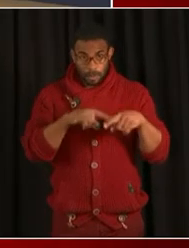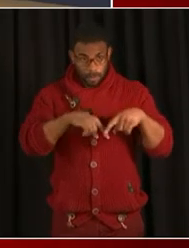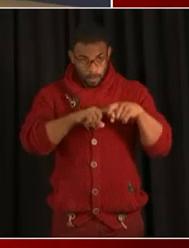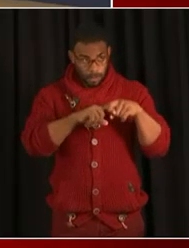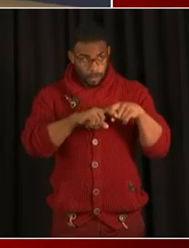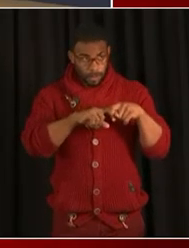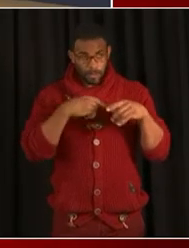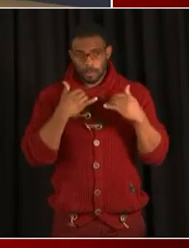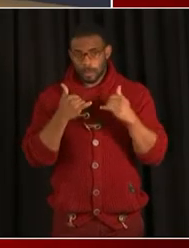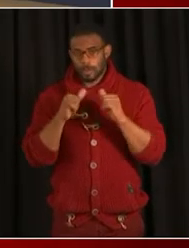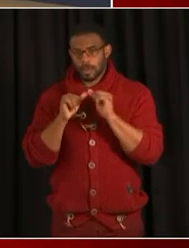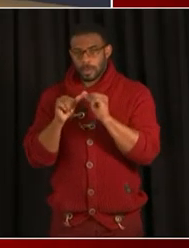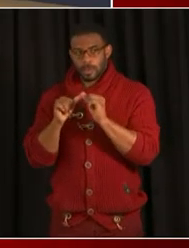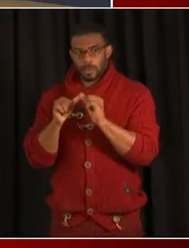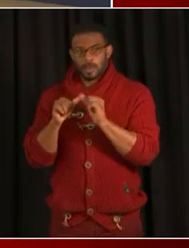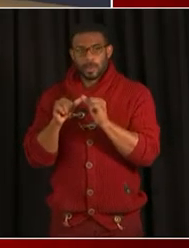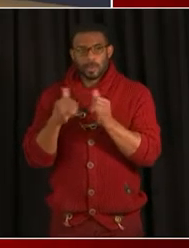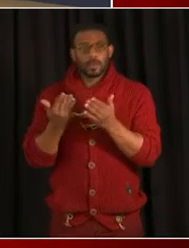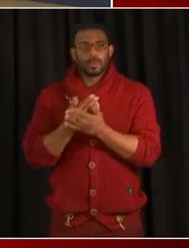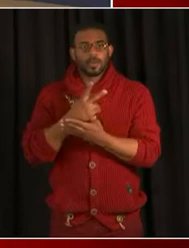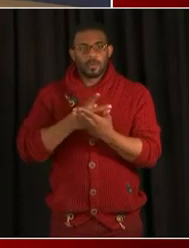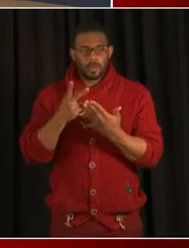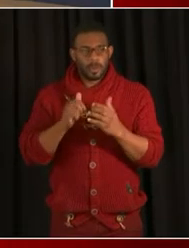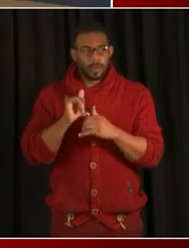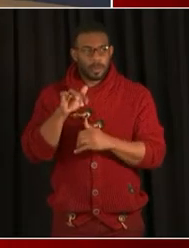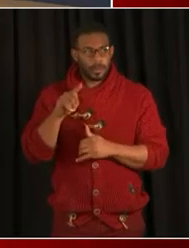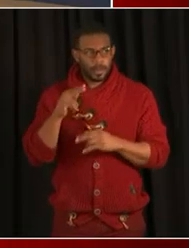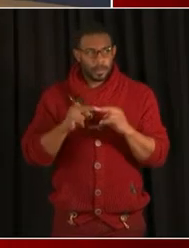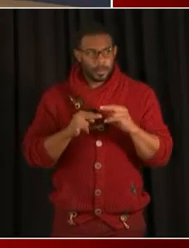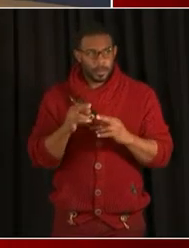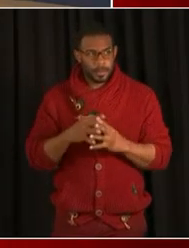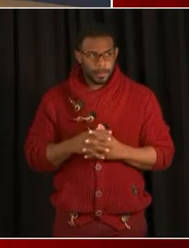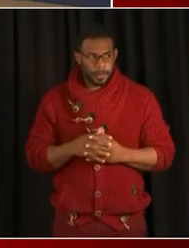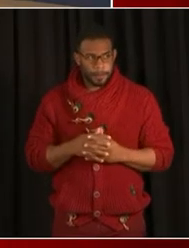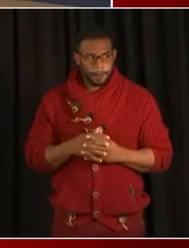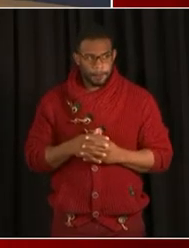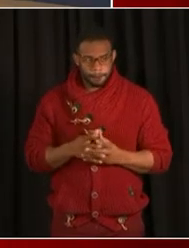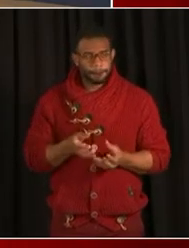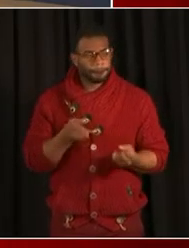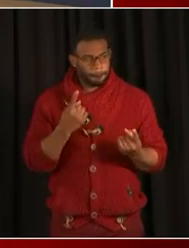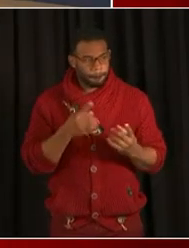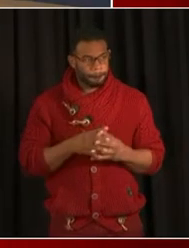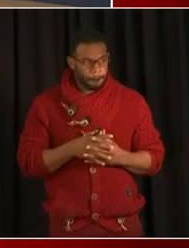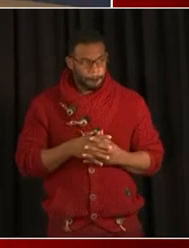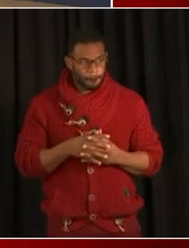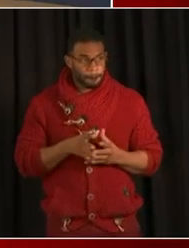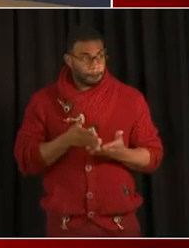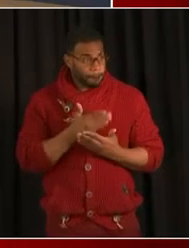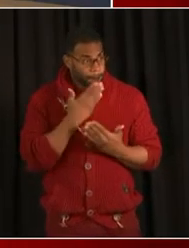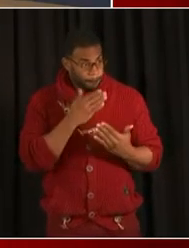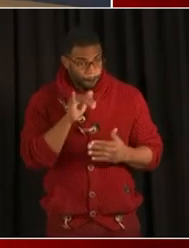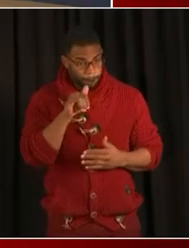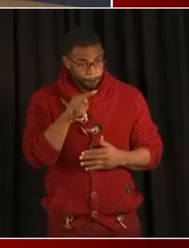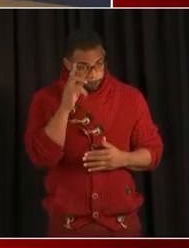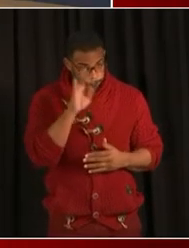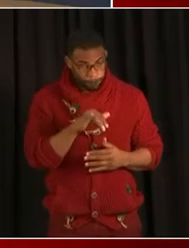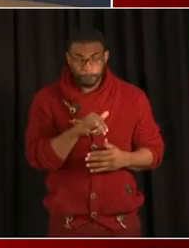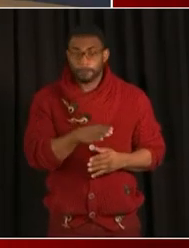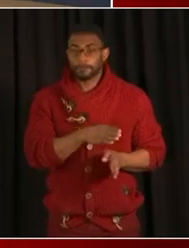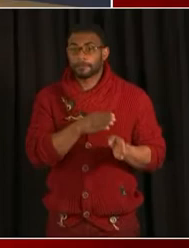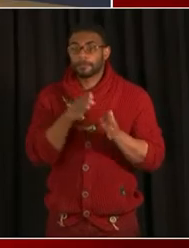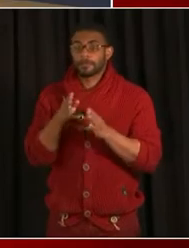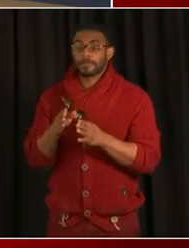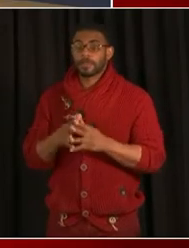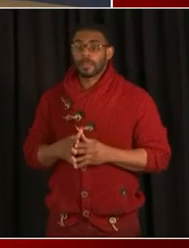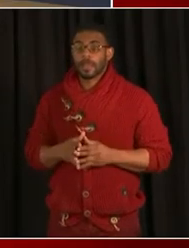is paused, we're still continuing to do programming in the apartment buildings. Got it. All right. Thanks, Ian, for that.